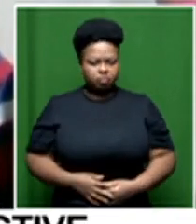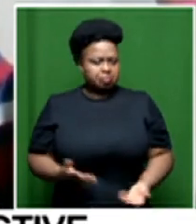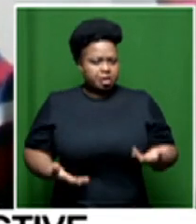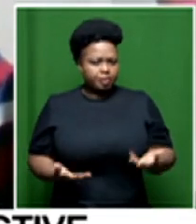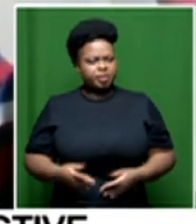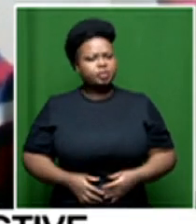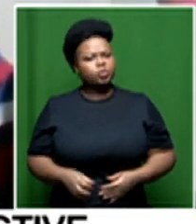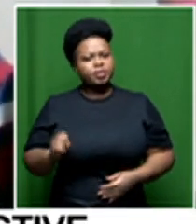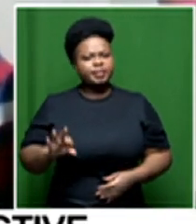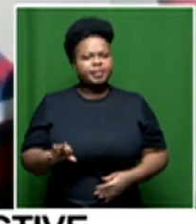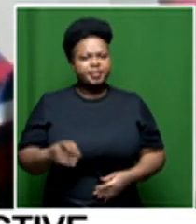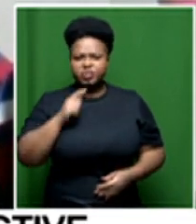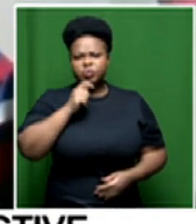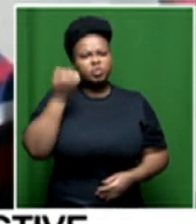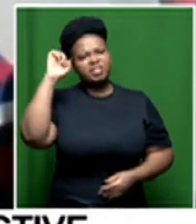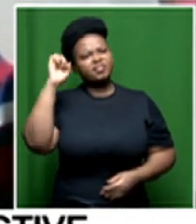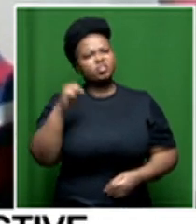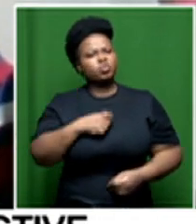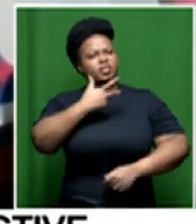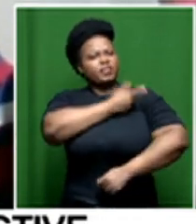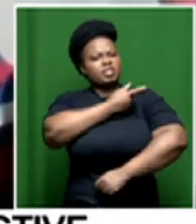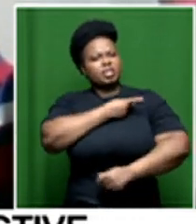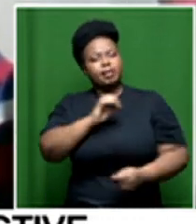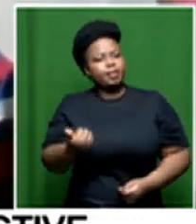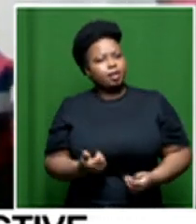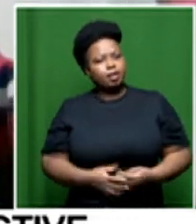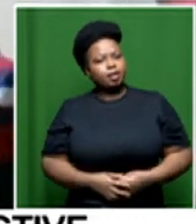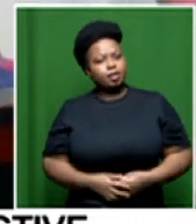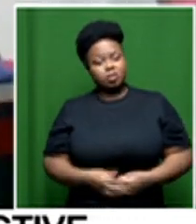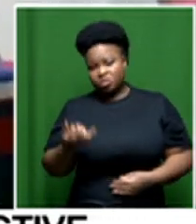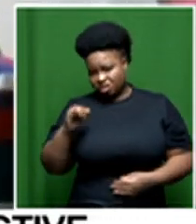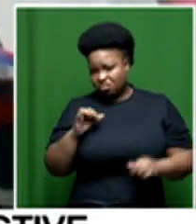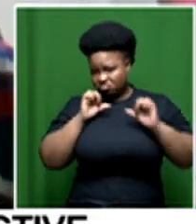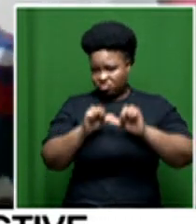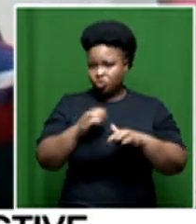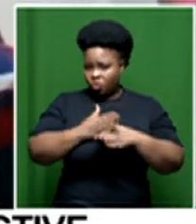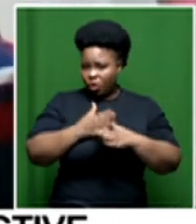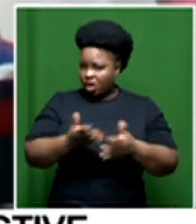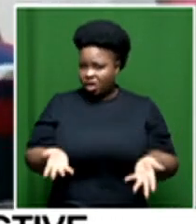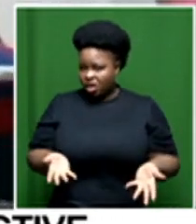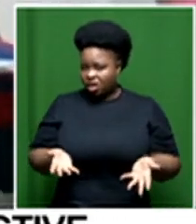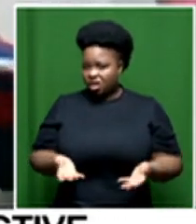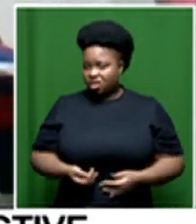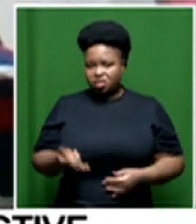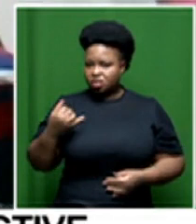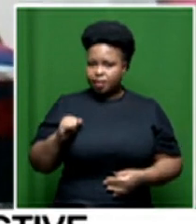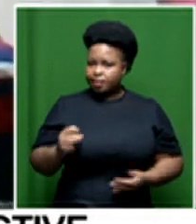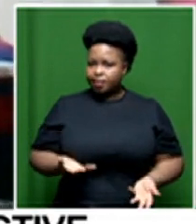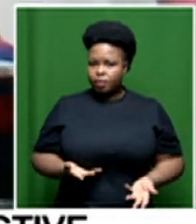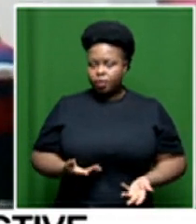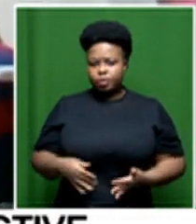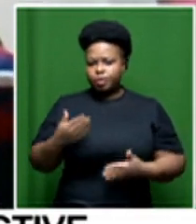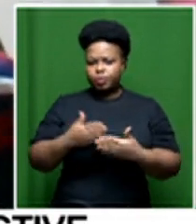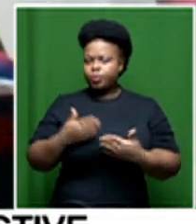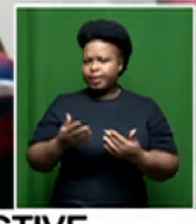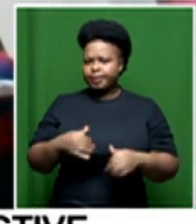reason or another. What if they refuse the vaccine? What then? Will they still come to work? Will they still be able to work